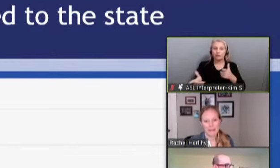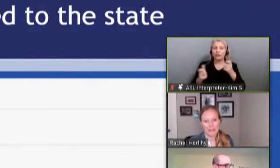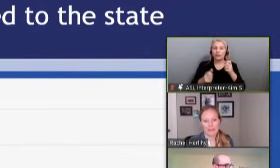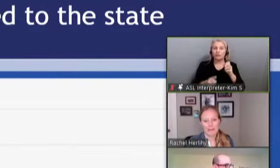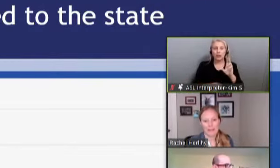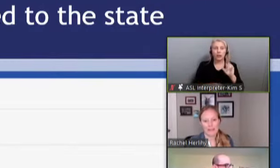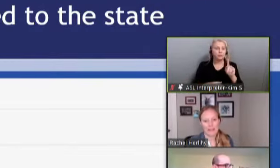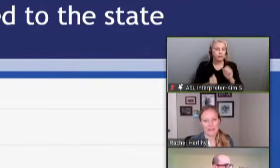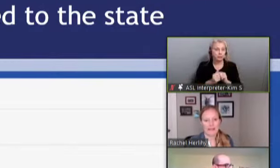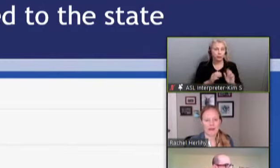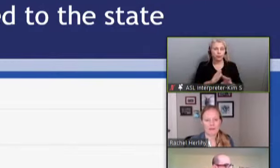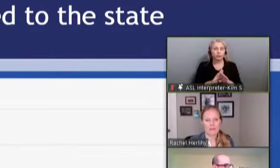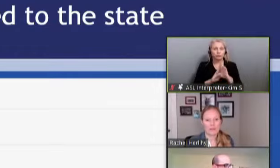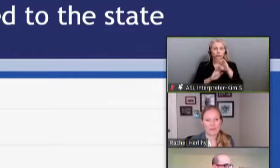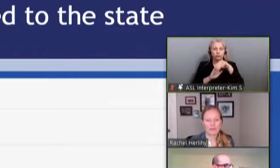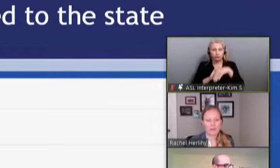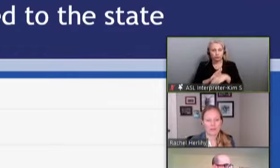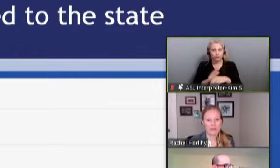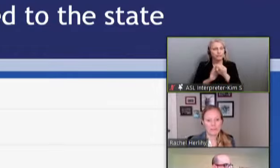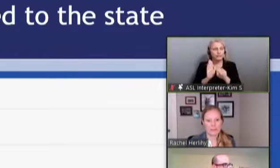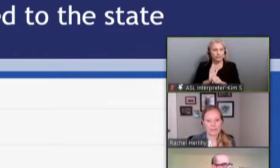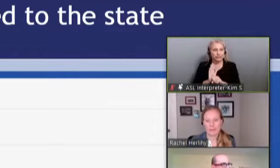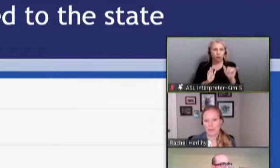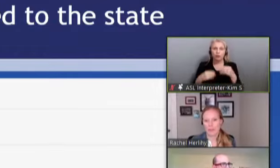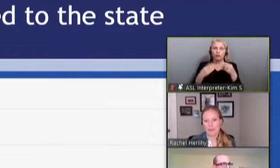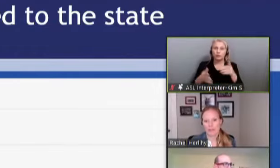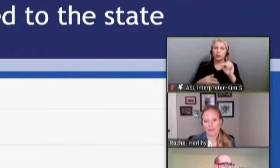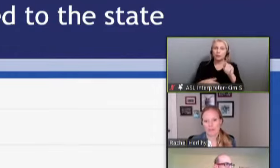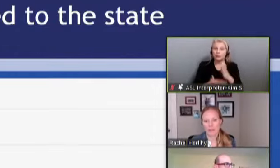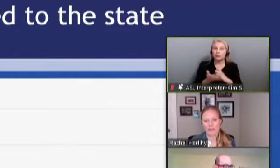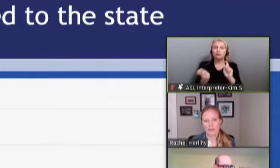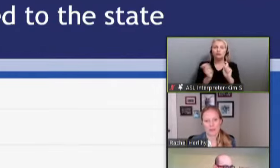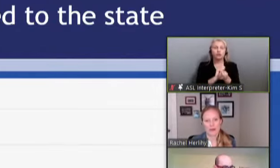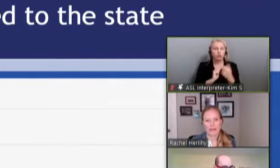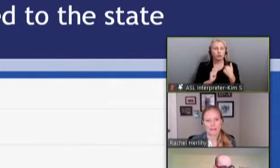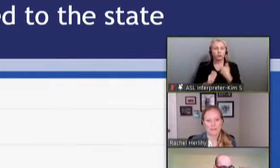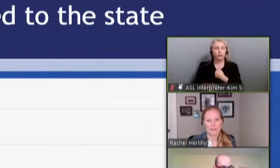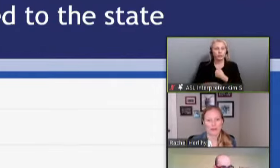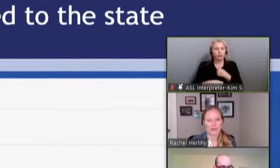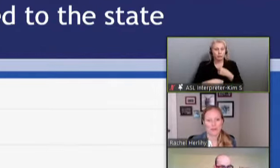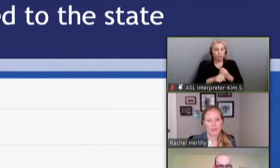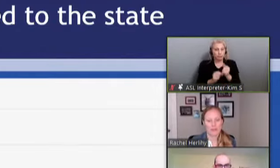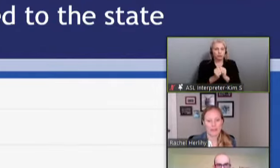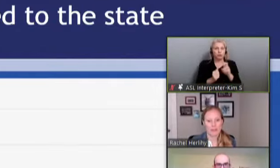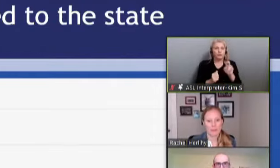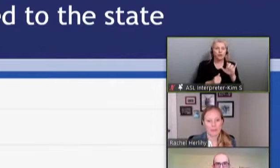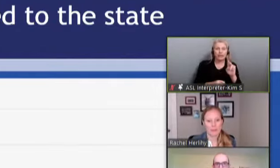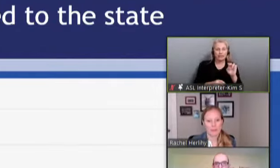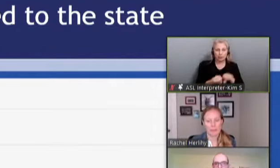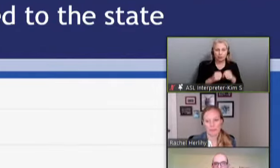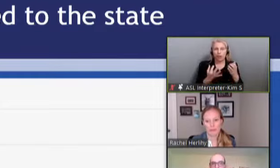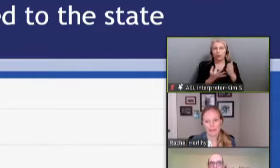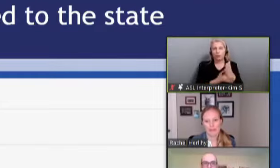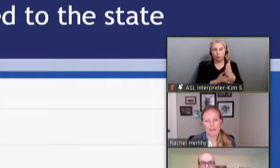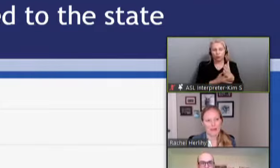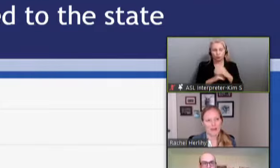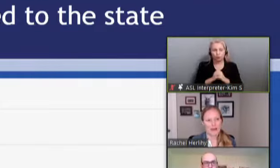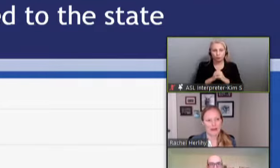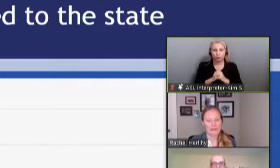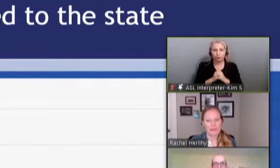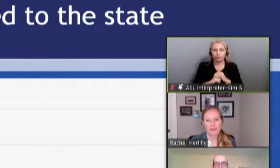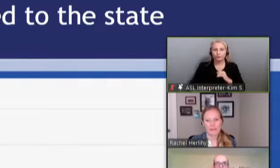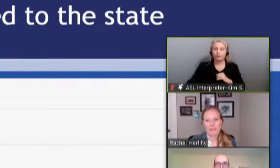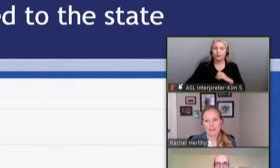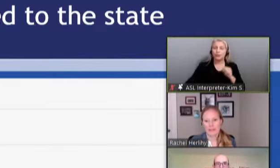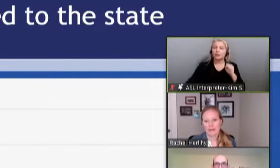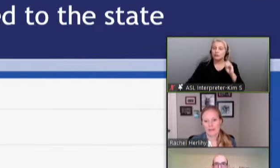our trends in the state and then also give you an update on some changes that we've made to our vaccine breakthrough dashboard to improve it.